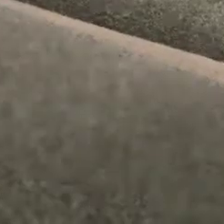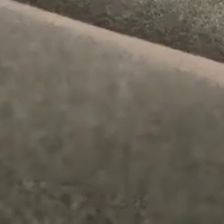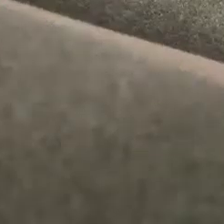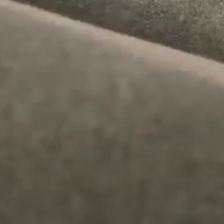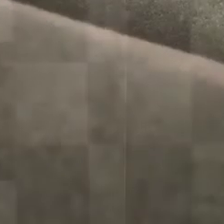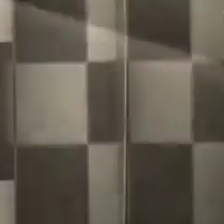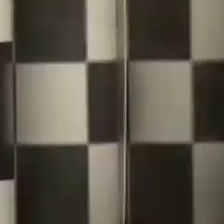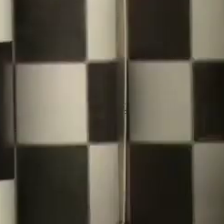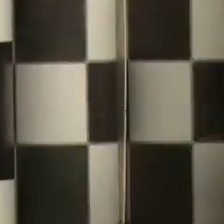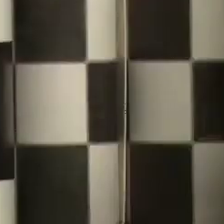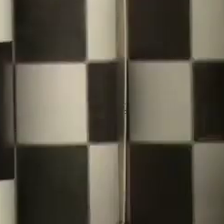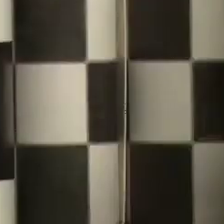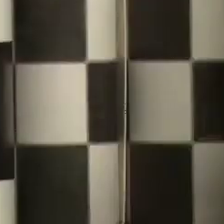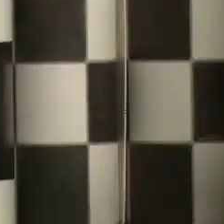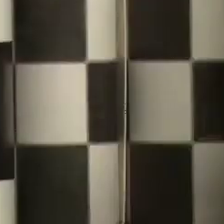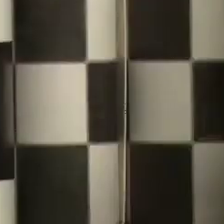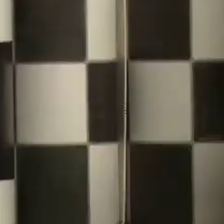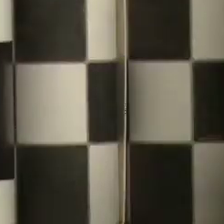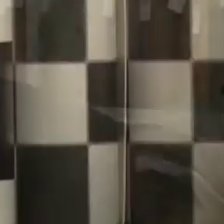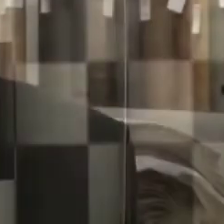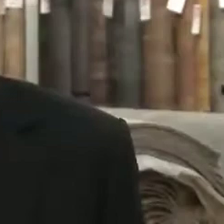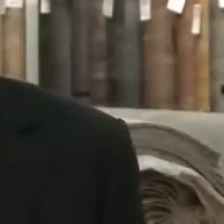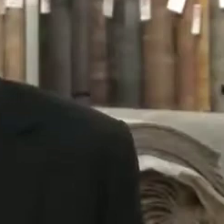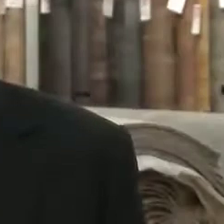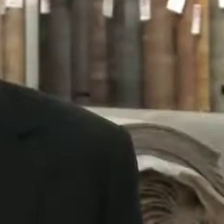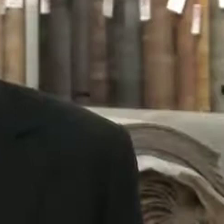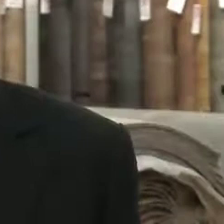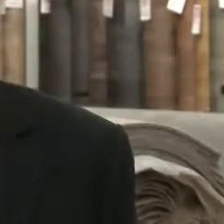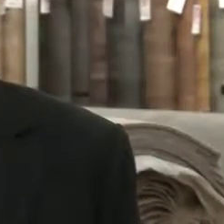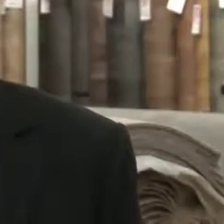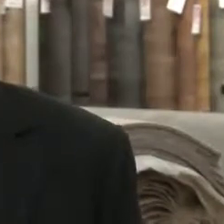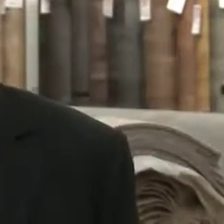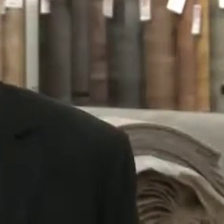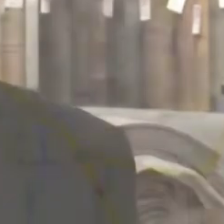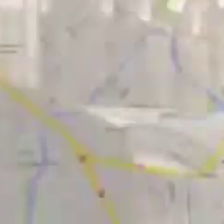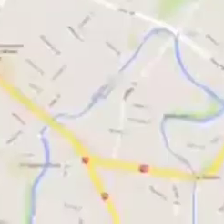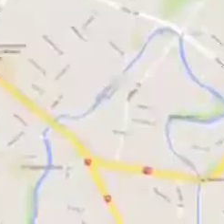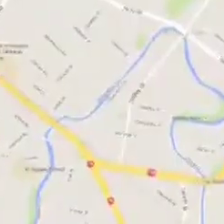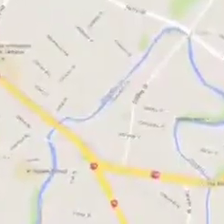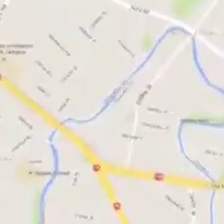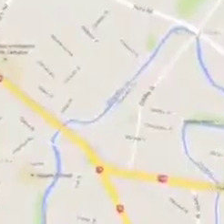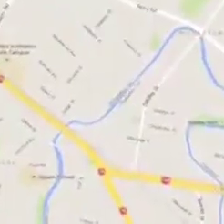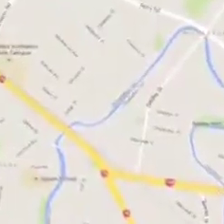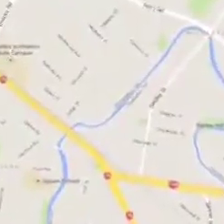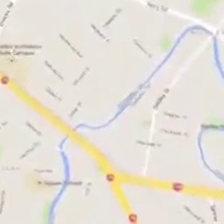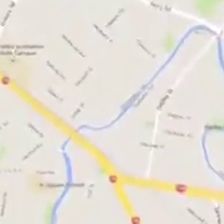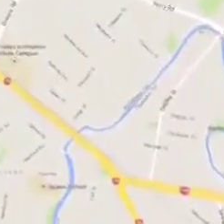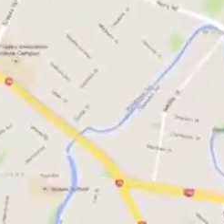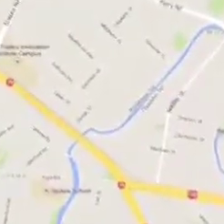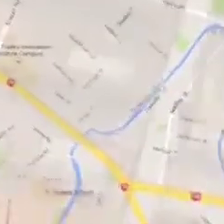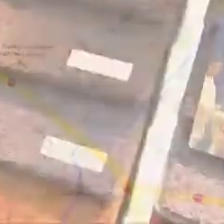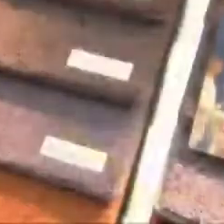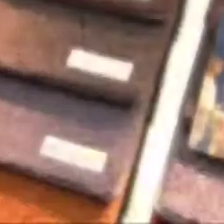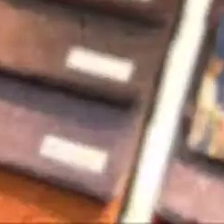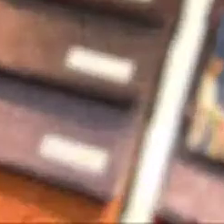we have our own installation team, we ship nationwide, so come on down and see us at Carpet Kingdom, 312 Wilsons Road